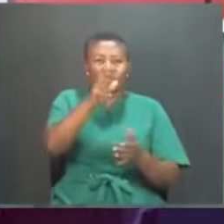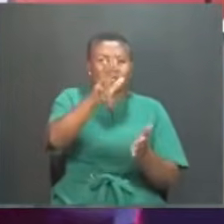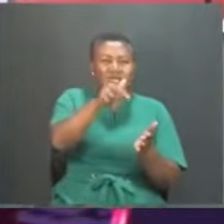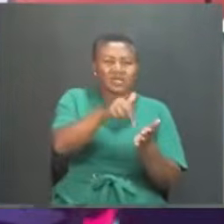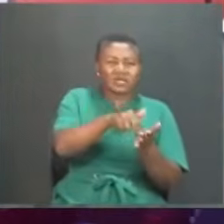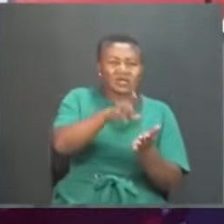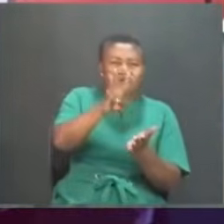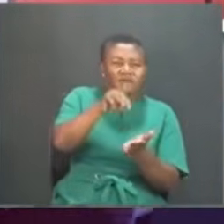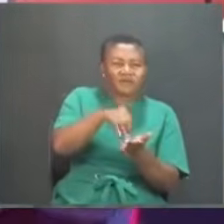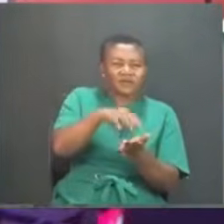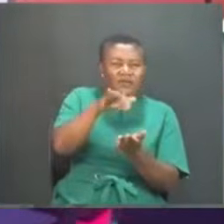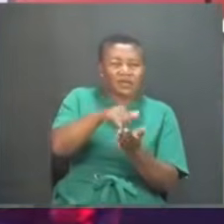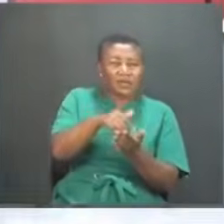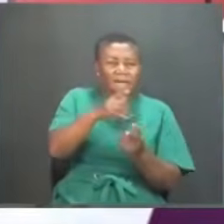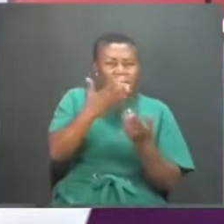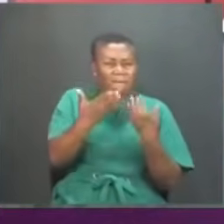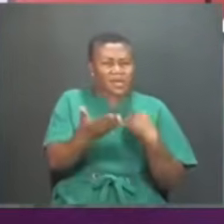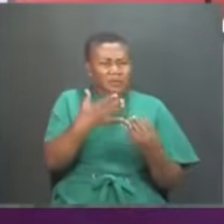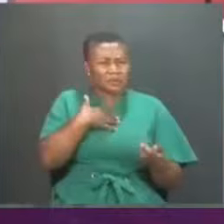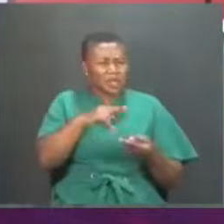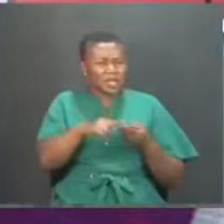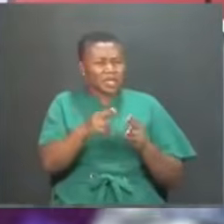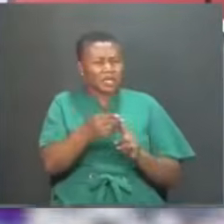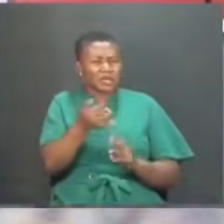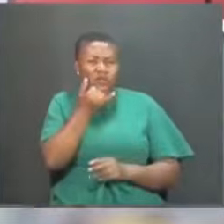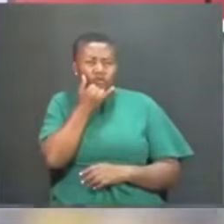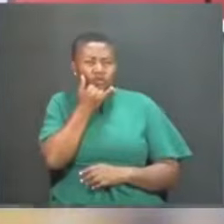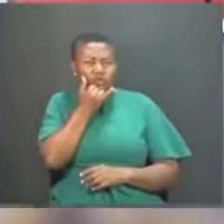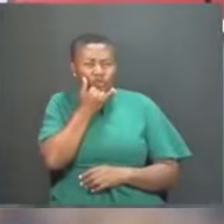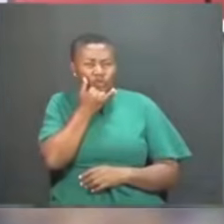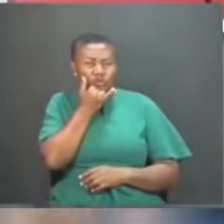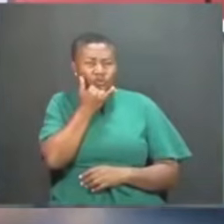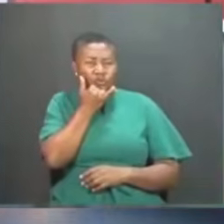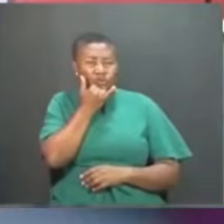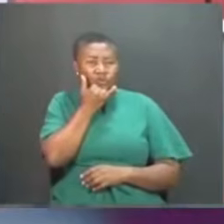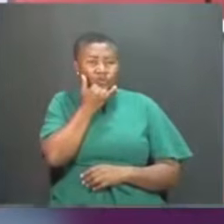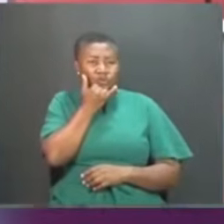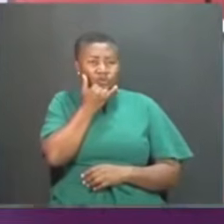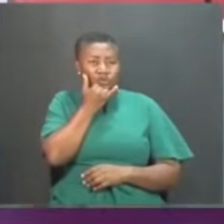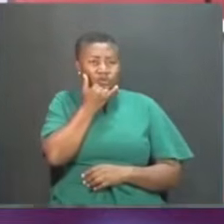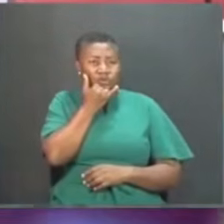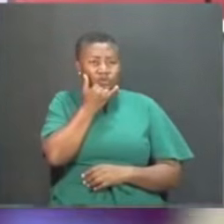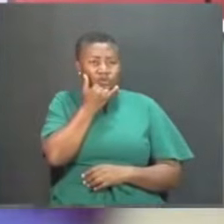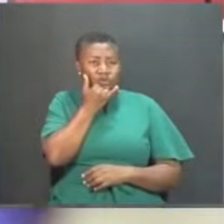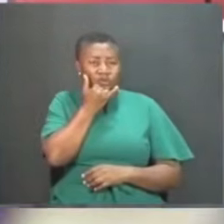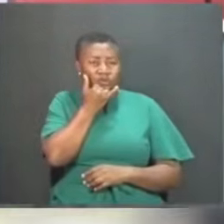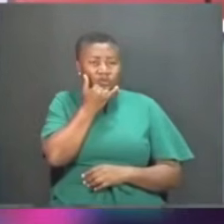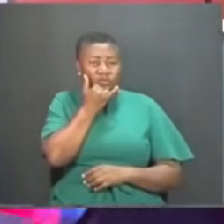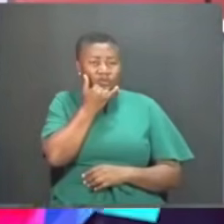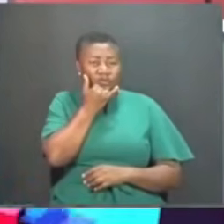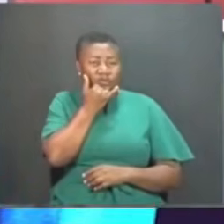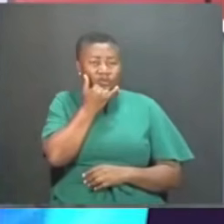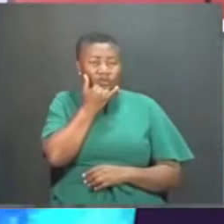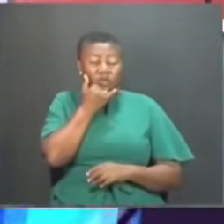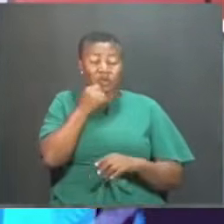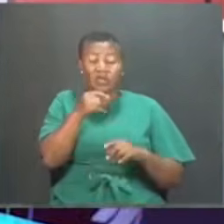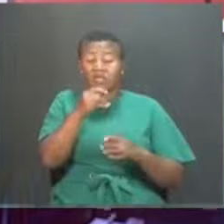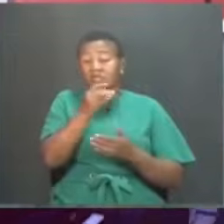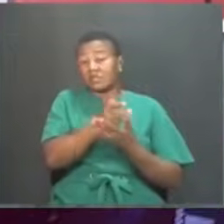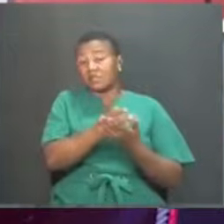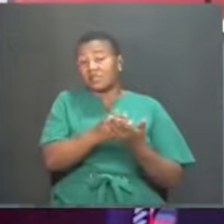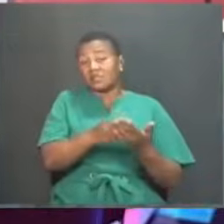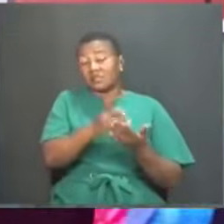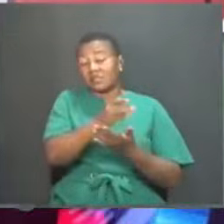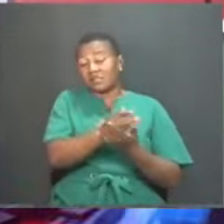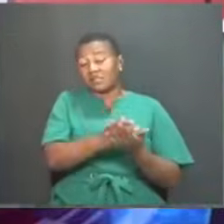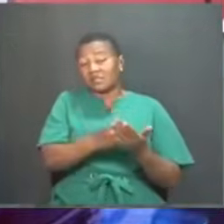I may be wrong. But, Mr. Speaker, even inherent in that figures, there are opportunities that are given to some Ghanaians, and some Ghanaians are also